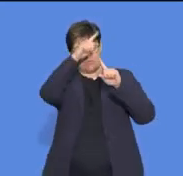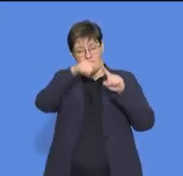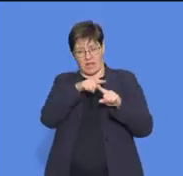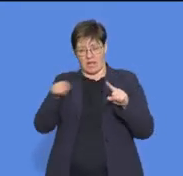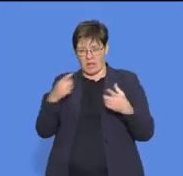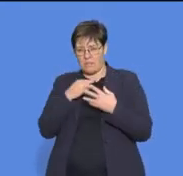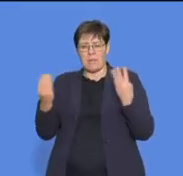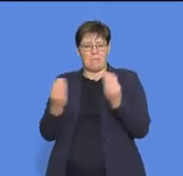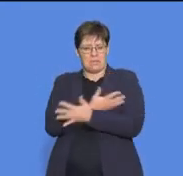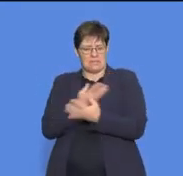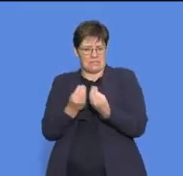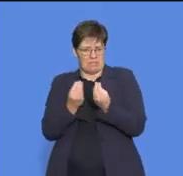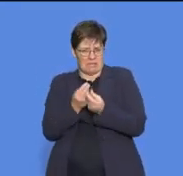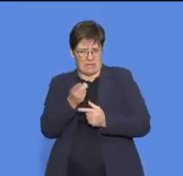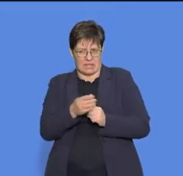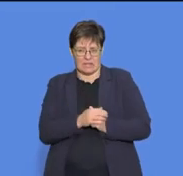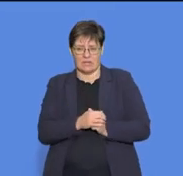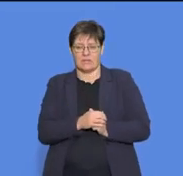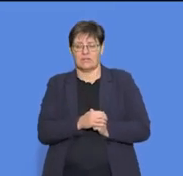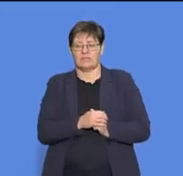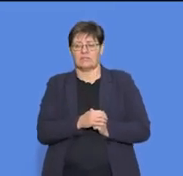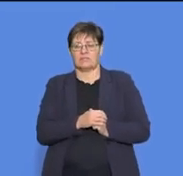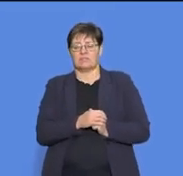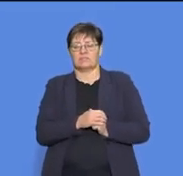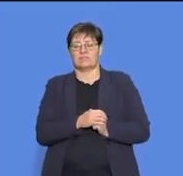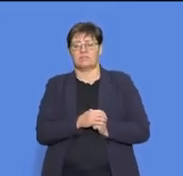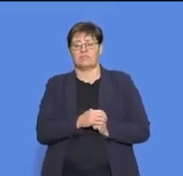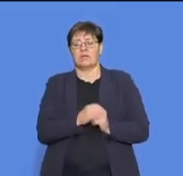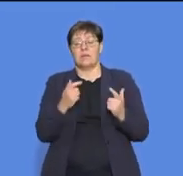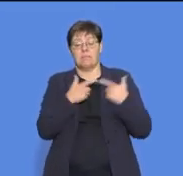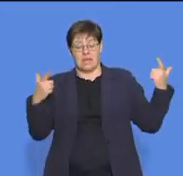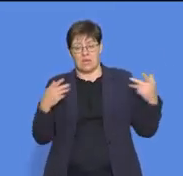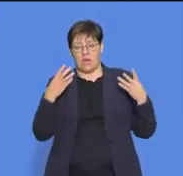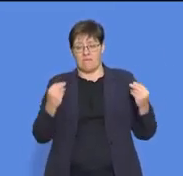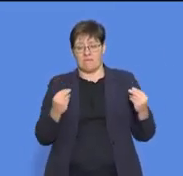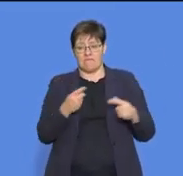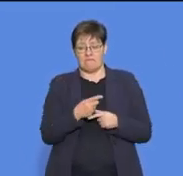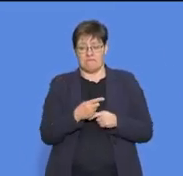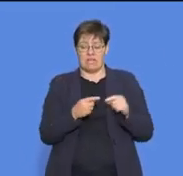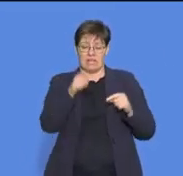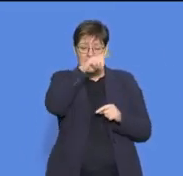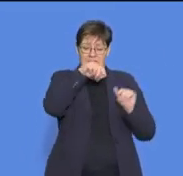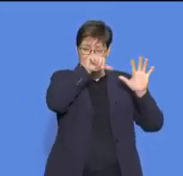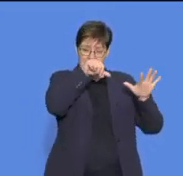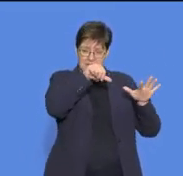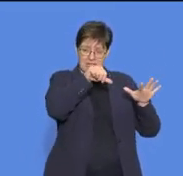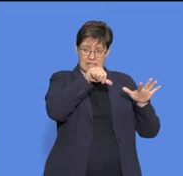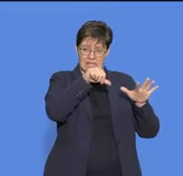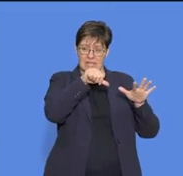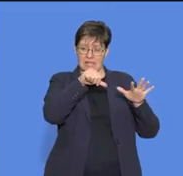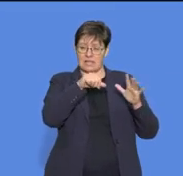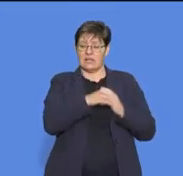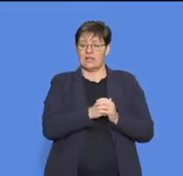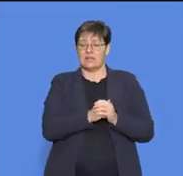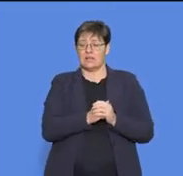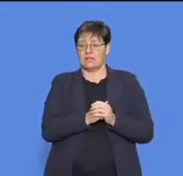it belongs to the big triangle. We're missing a couple of things, aren't we? So we have, in the big triangle, we've got this side. If